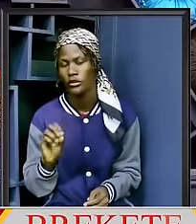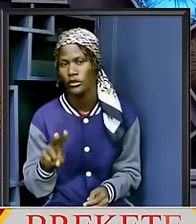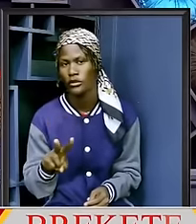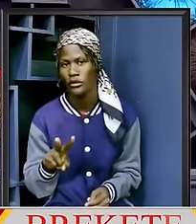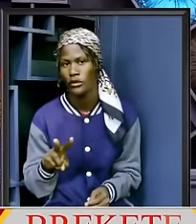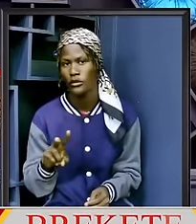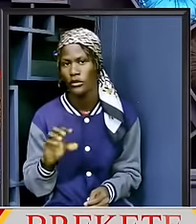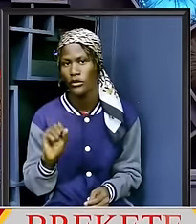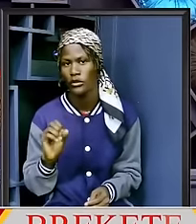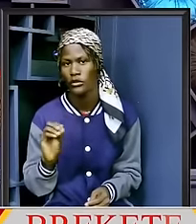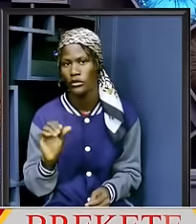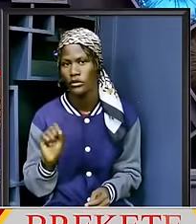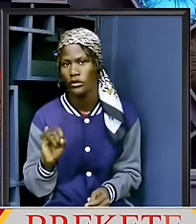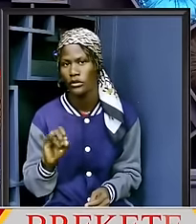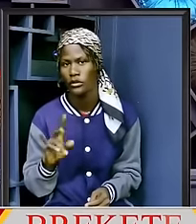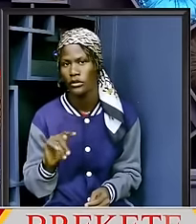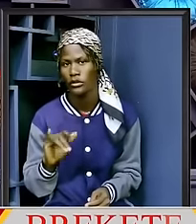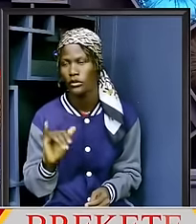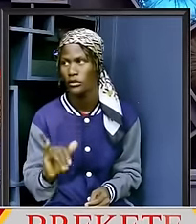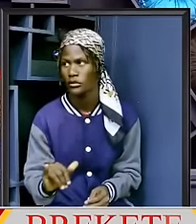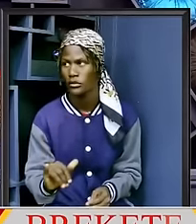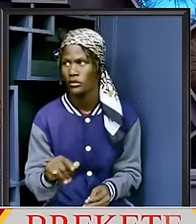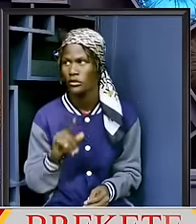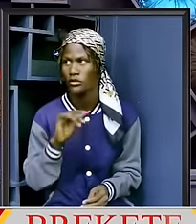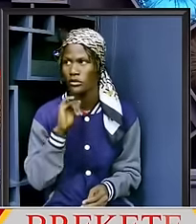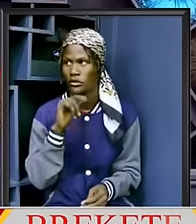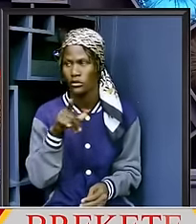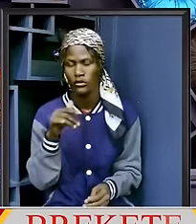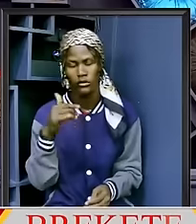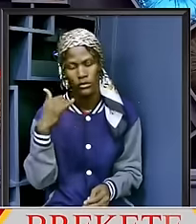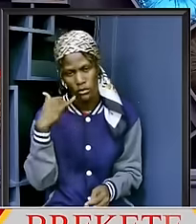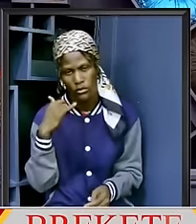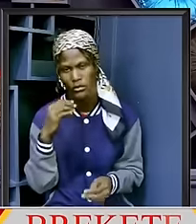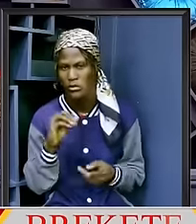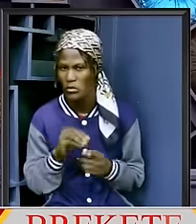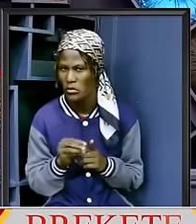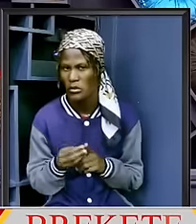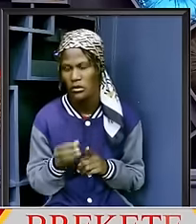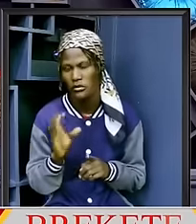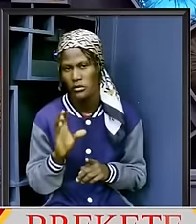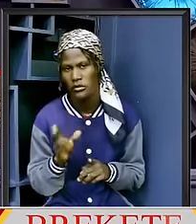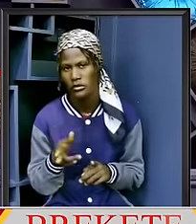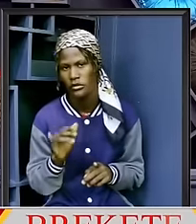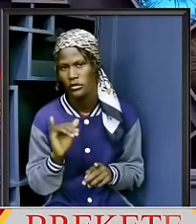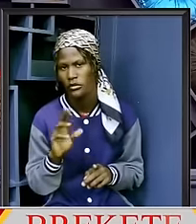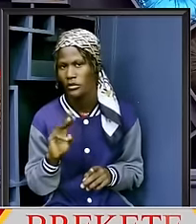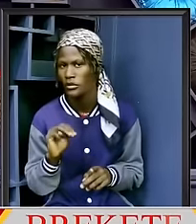They called you now this morning. Now you didn't call, I've been at the chairman. It's me they called.